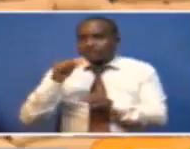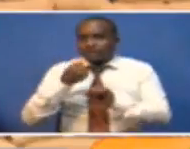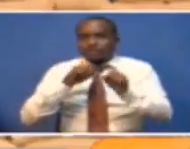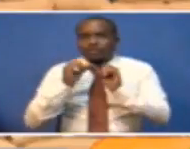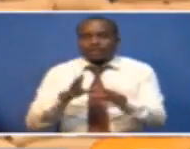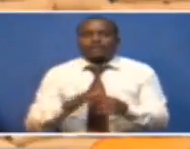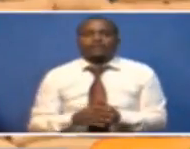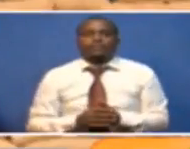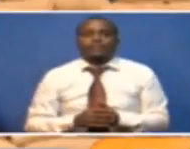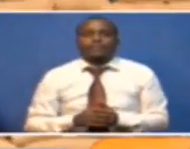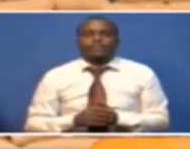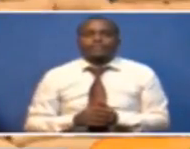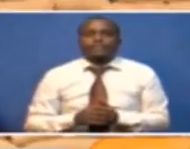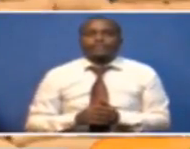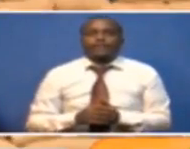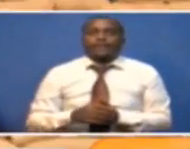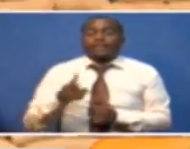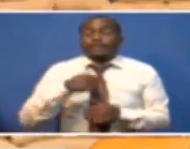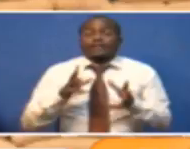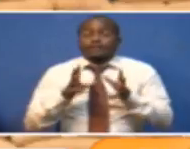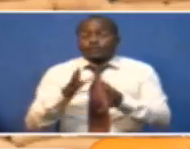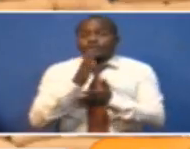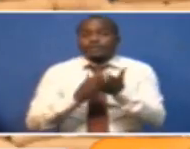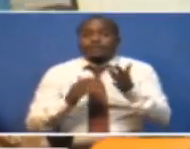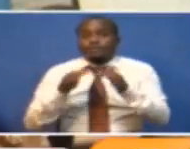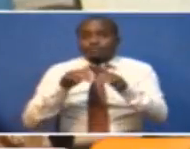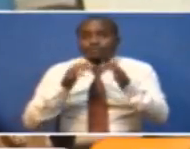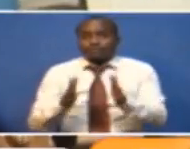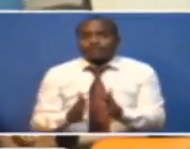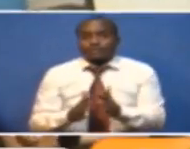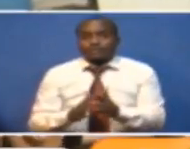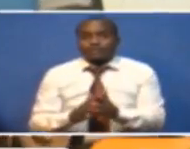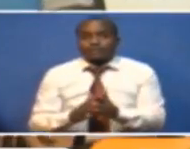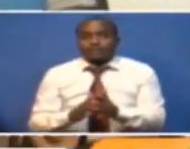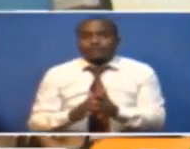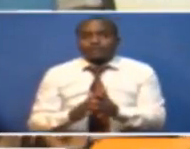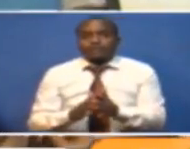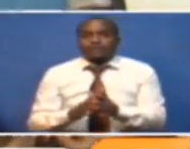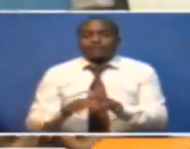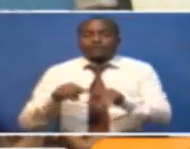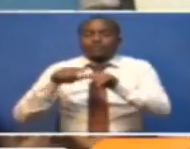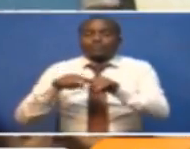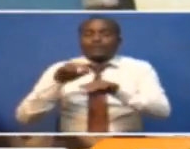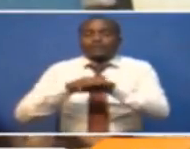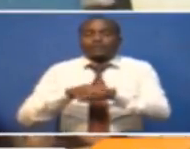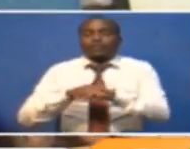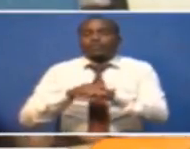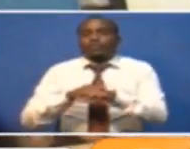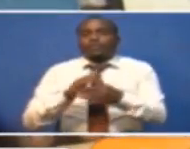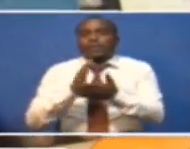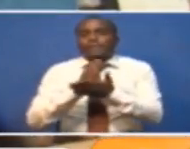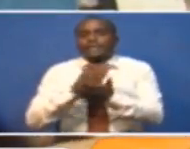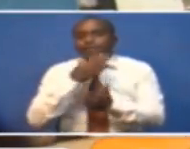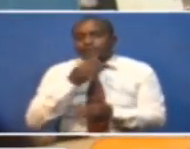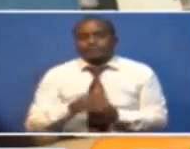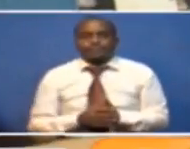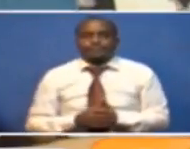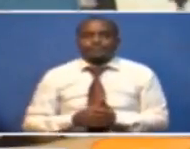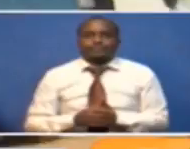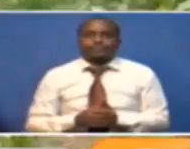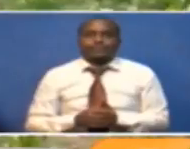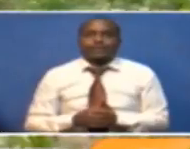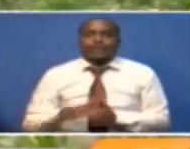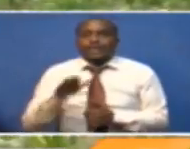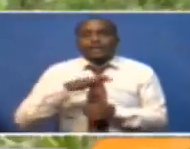tumelalamika. This has forced a number of farmers to remain at the mercy of brokers taking advantage of them. Areas such